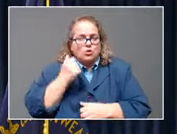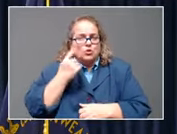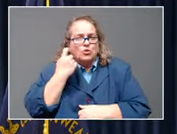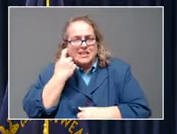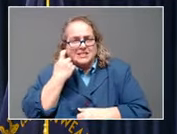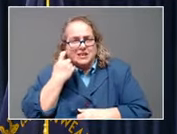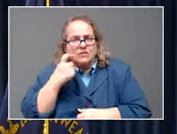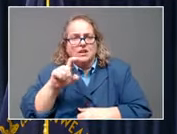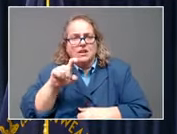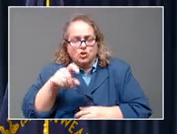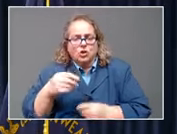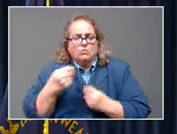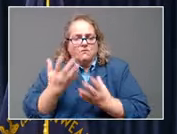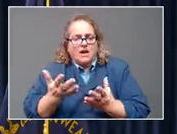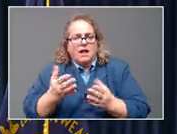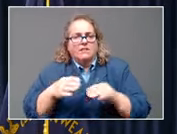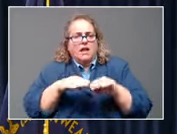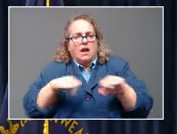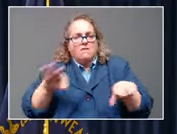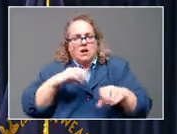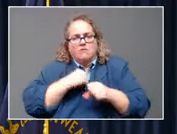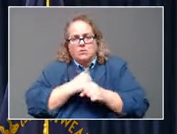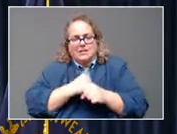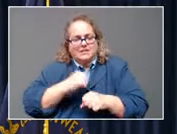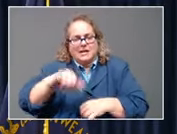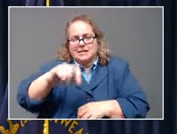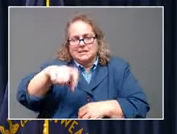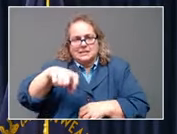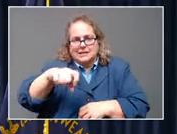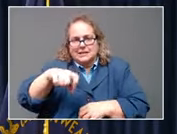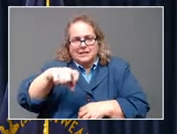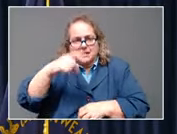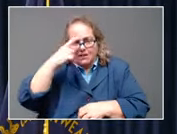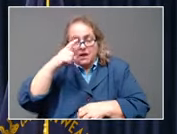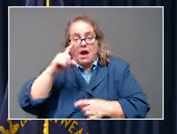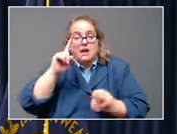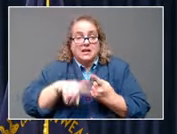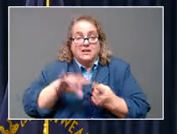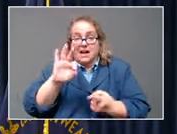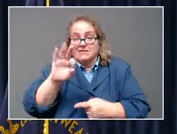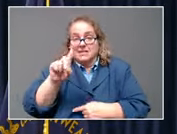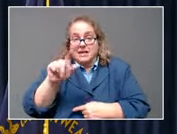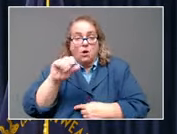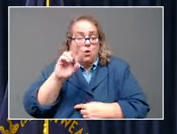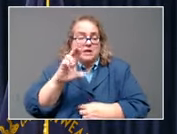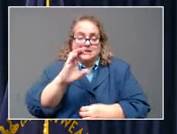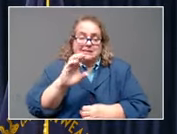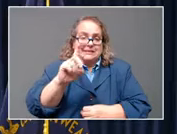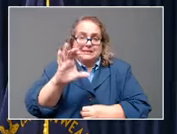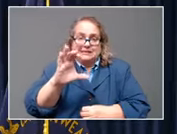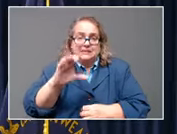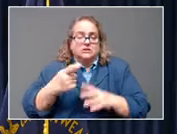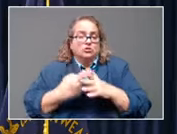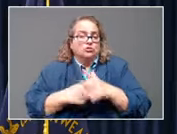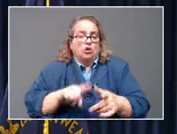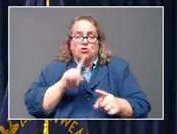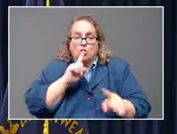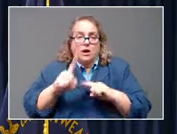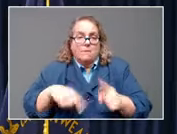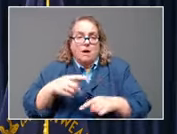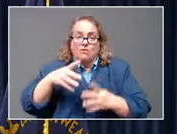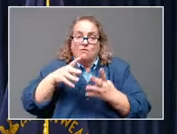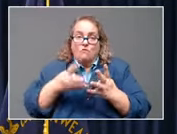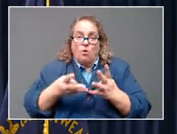provide the level of protection that's needed. And until the FDA or the CDC starts talking about 4th booster, I think